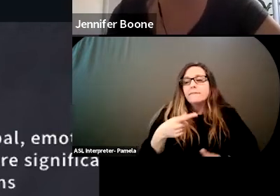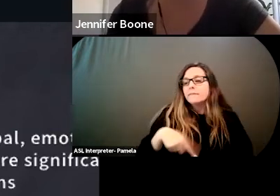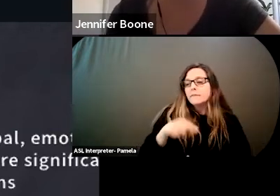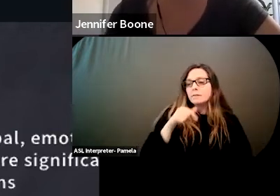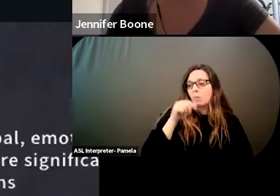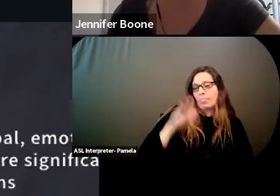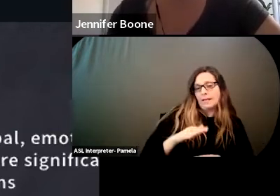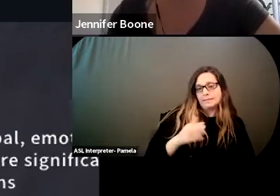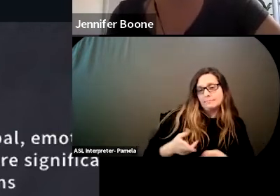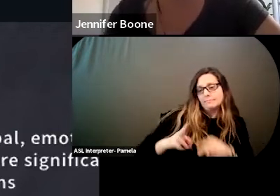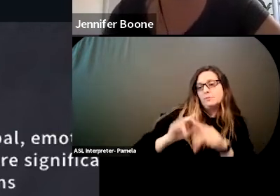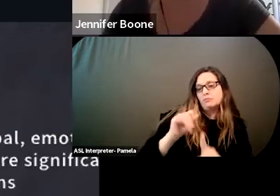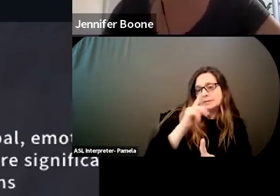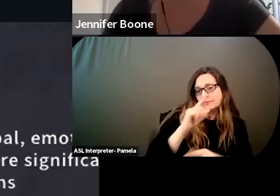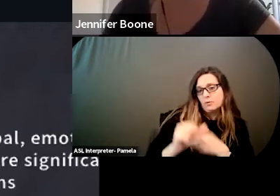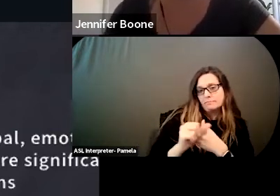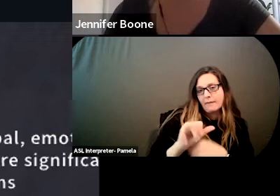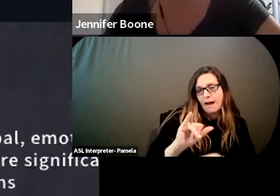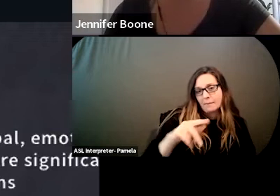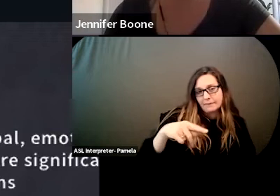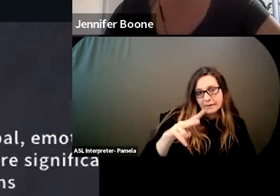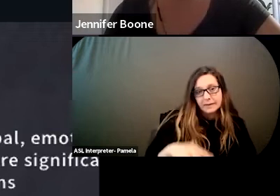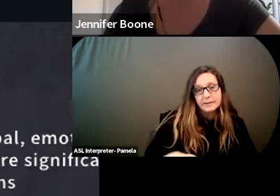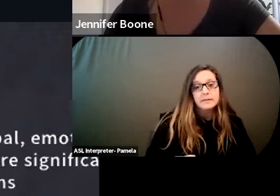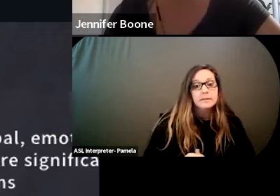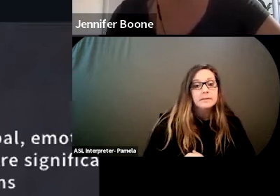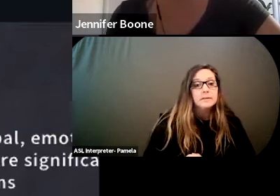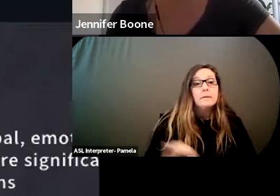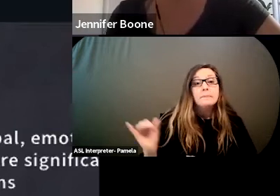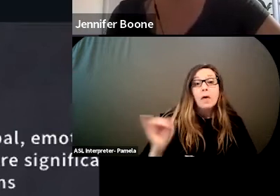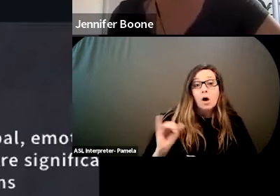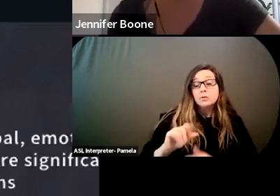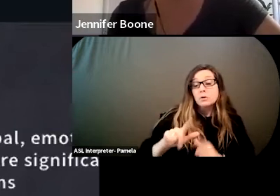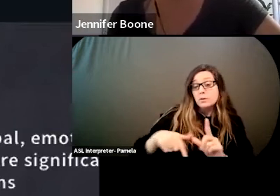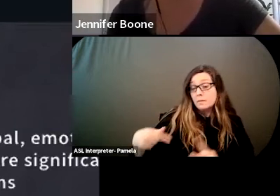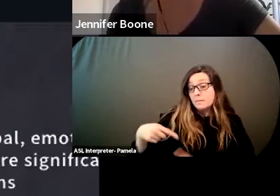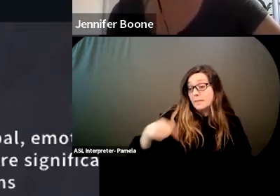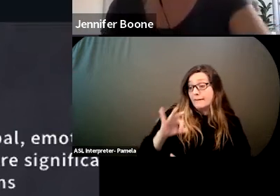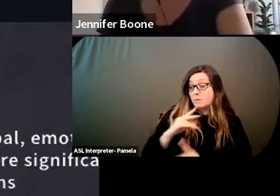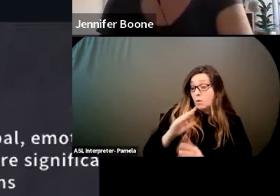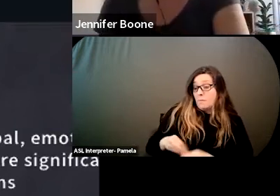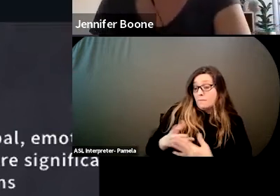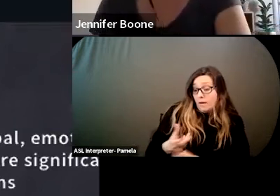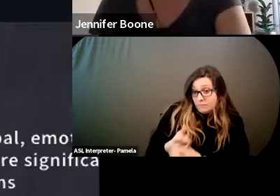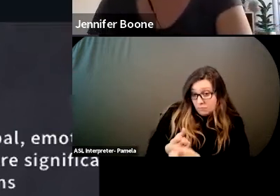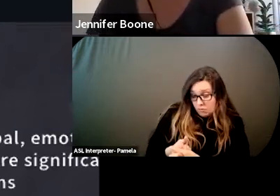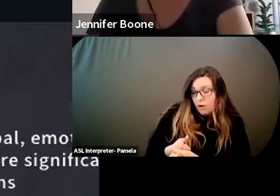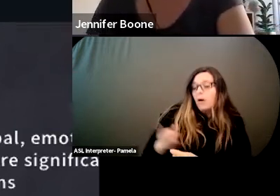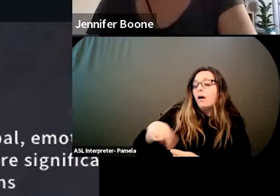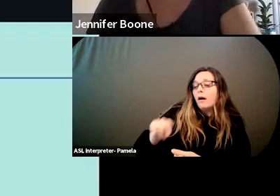risk factors and prevalence of IPV among LGBTQ men so that they can provide supportive and understanding environments for men seeking